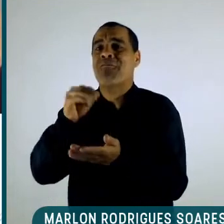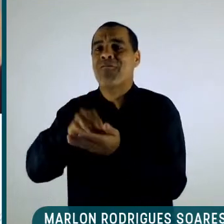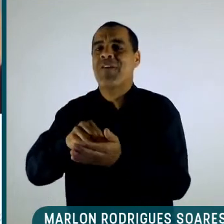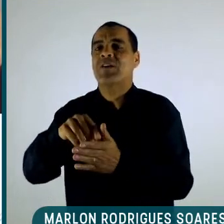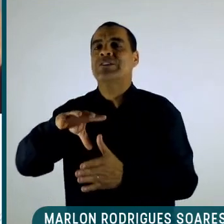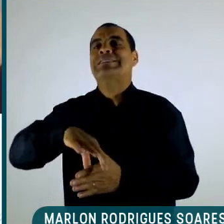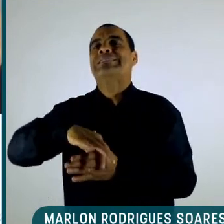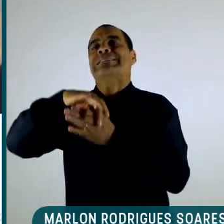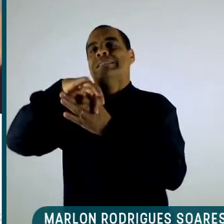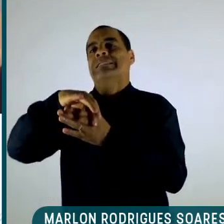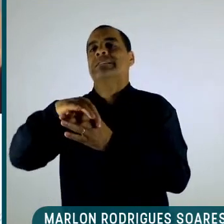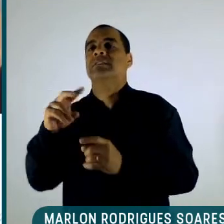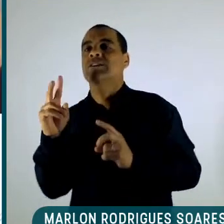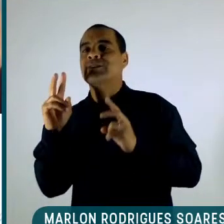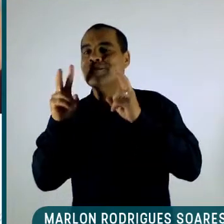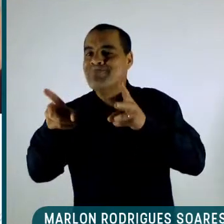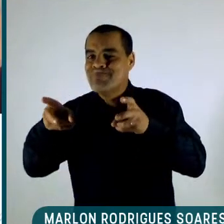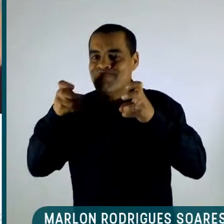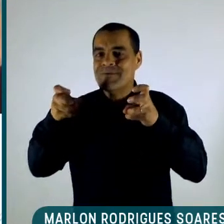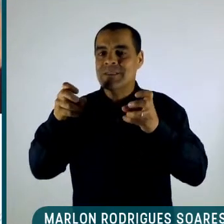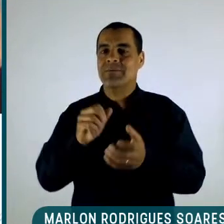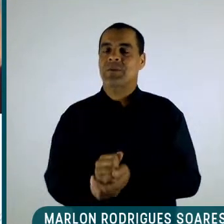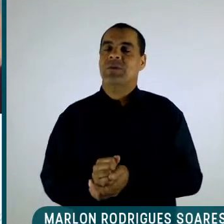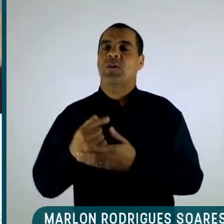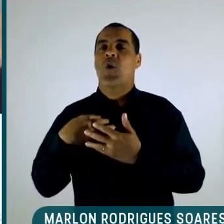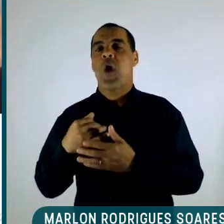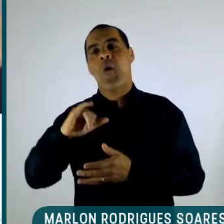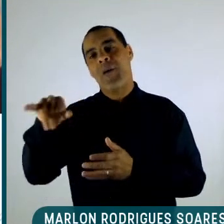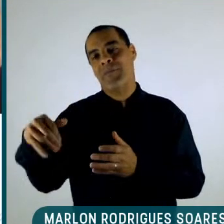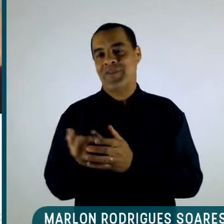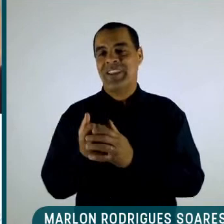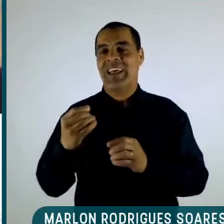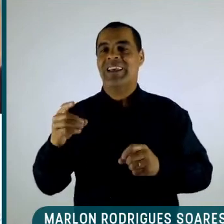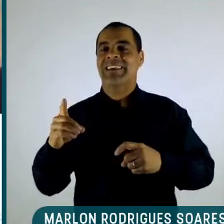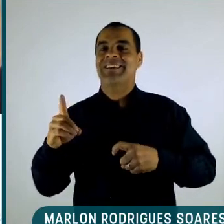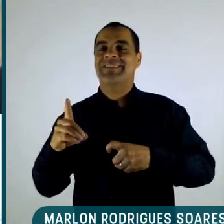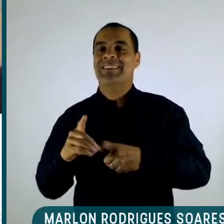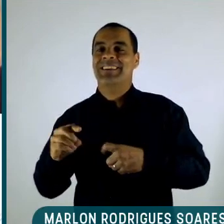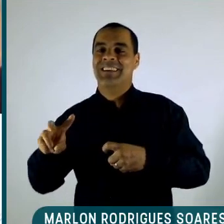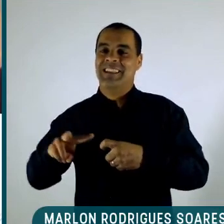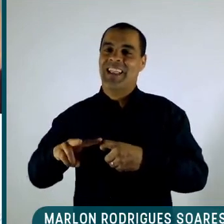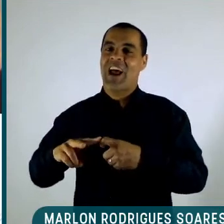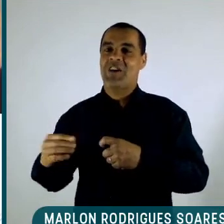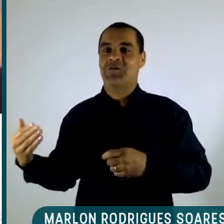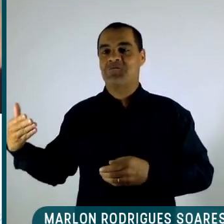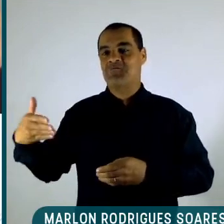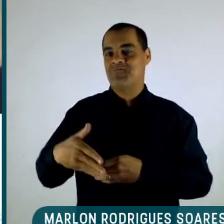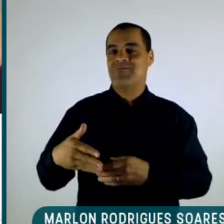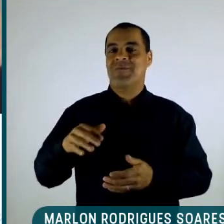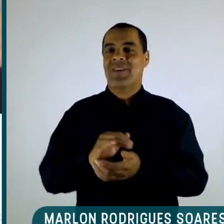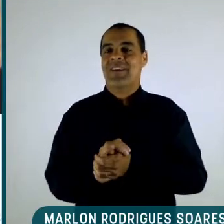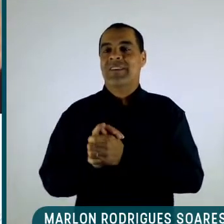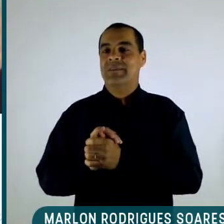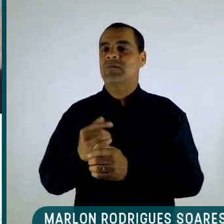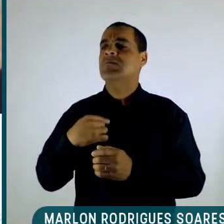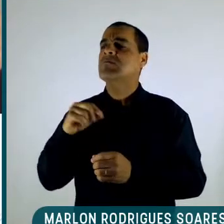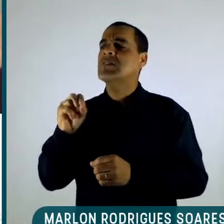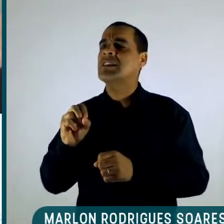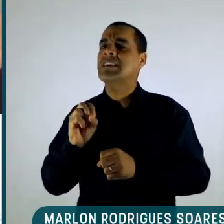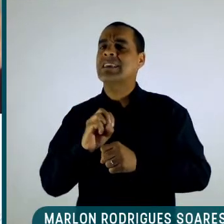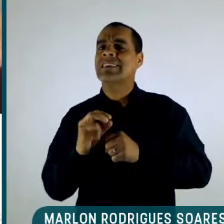of leadership we have seen in this case. So, Dráuzio, I want to ask you